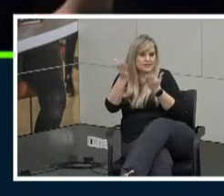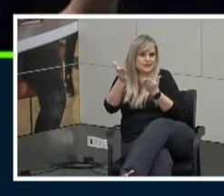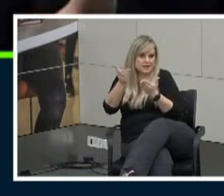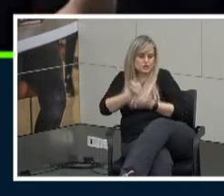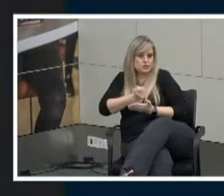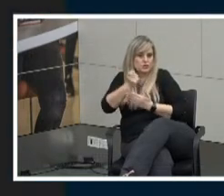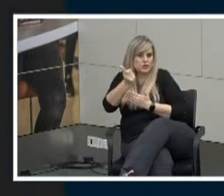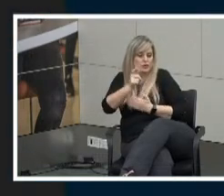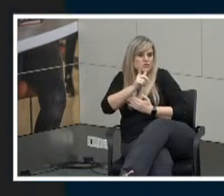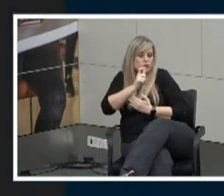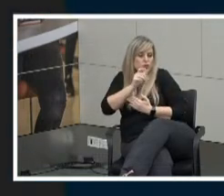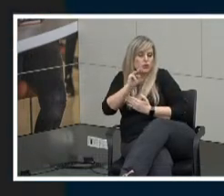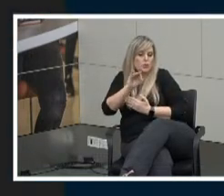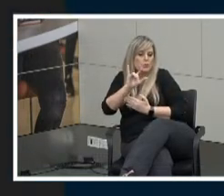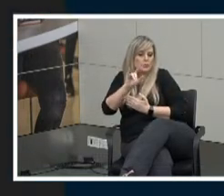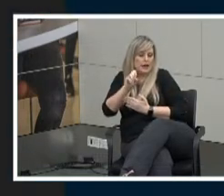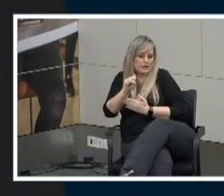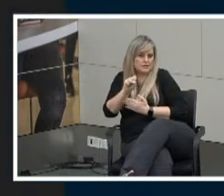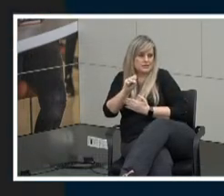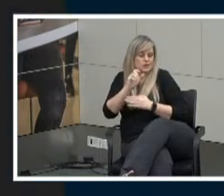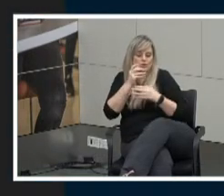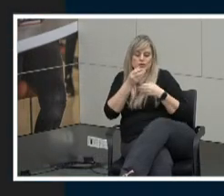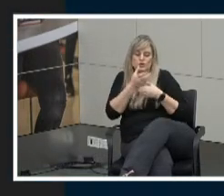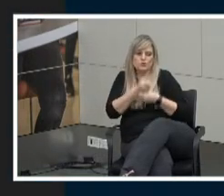Mike miles no trust no